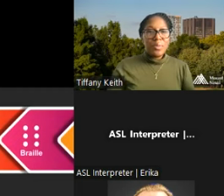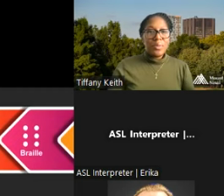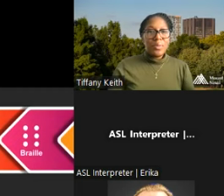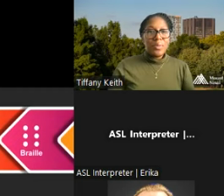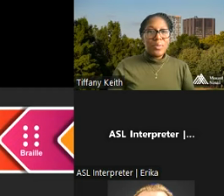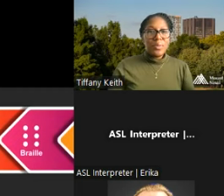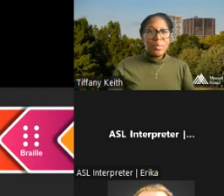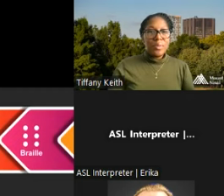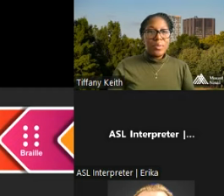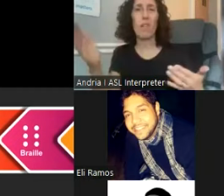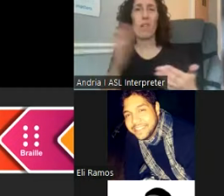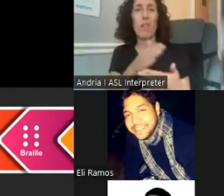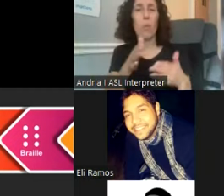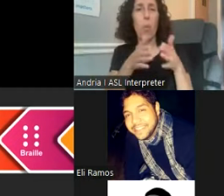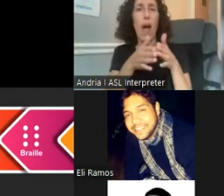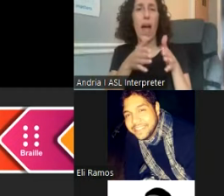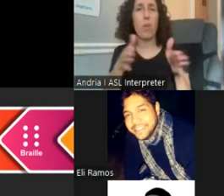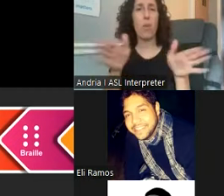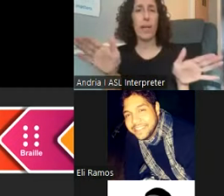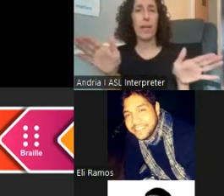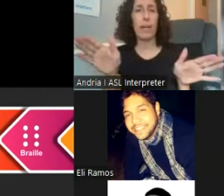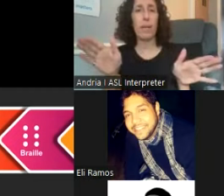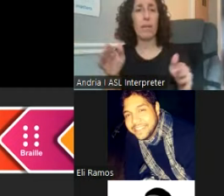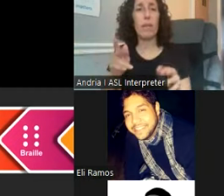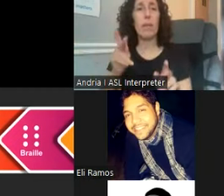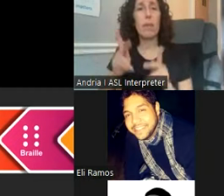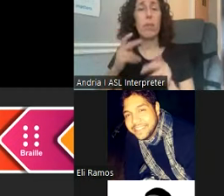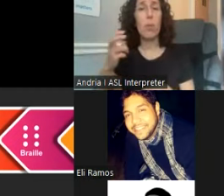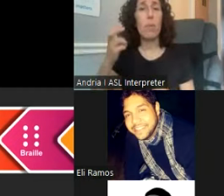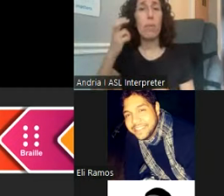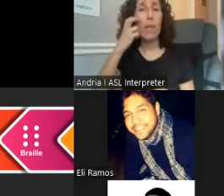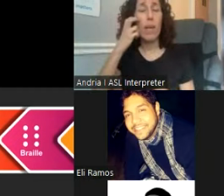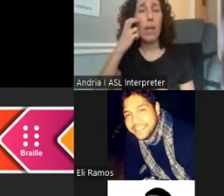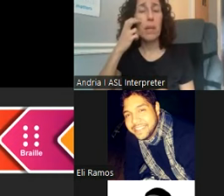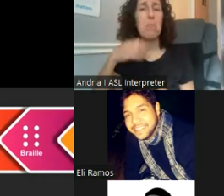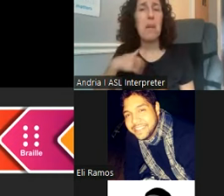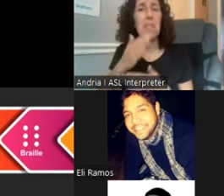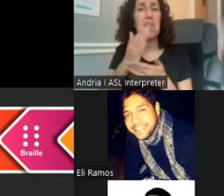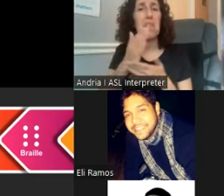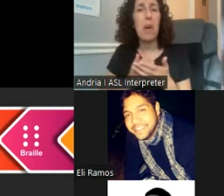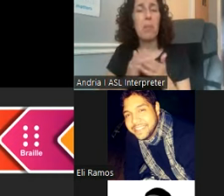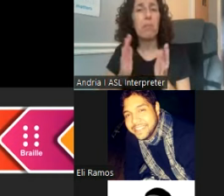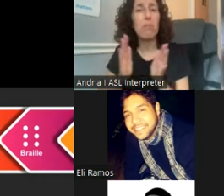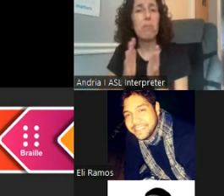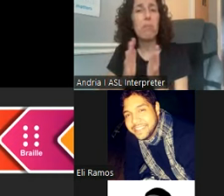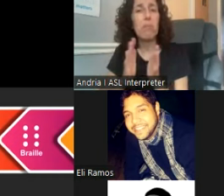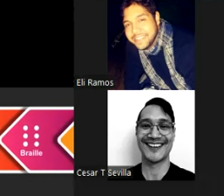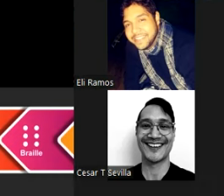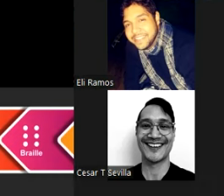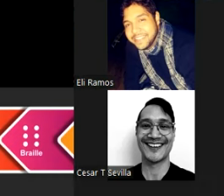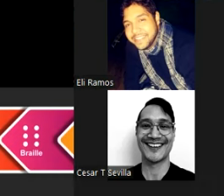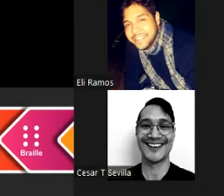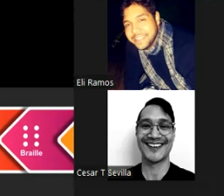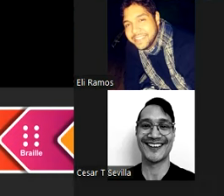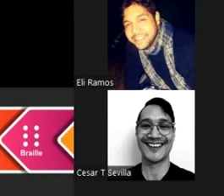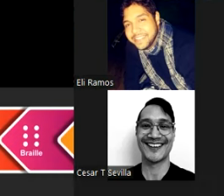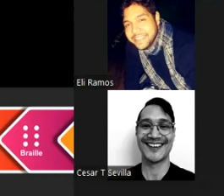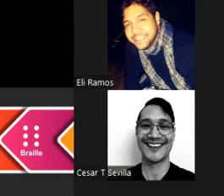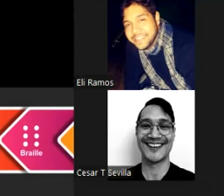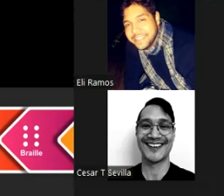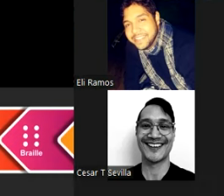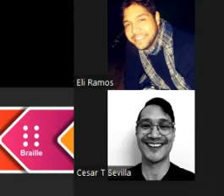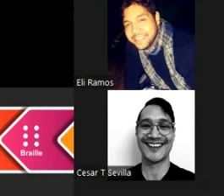are blind actually have some amount of vision. So if a person indicates that they're blind, it doesn't mean that they absolutely see nothing. I mean,